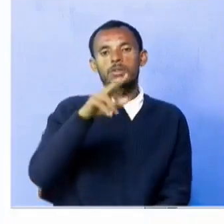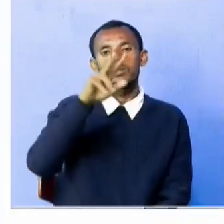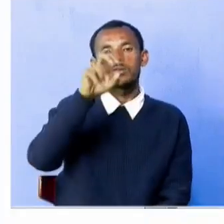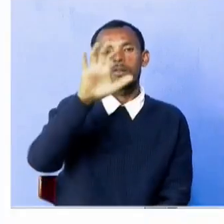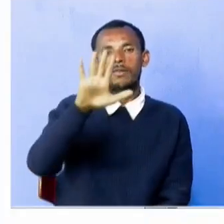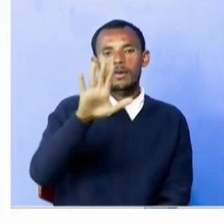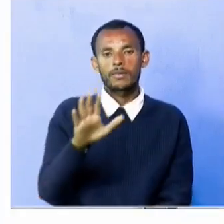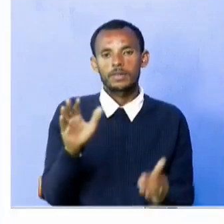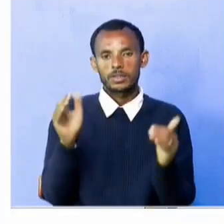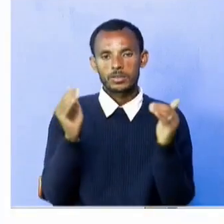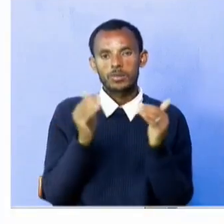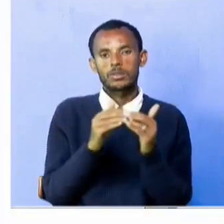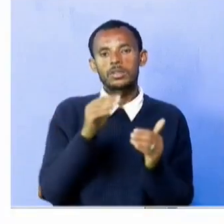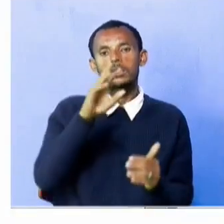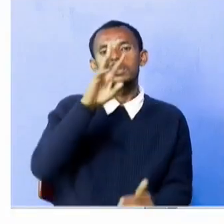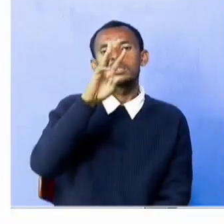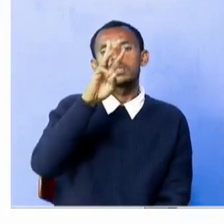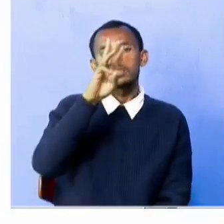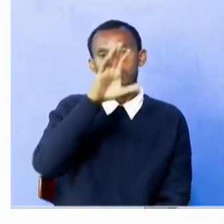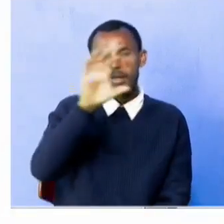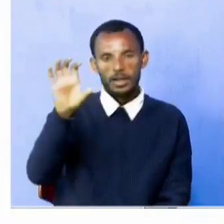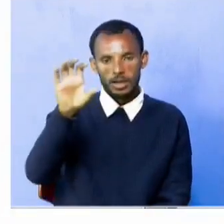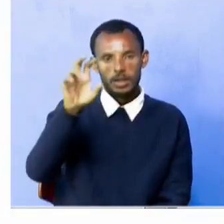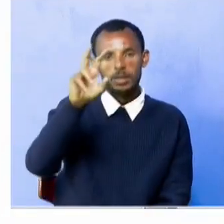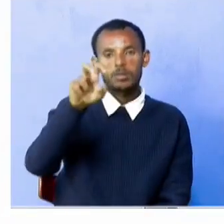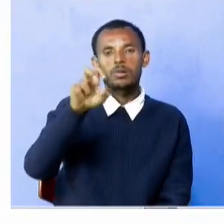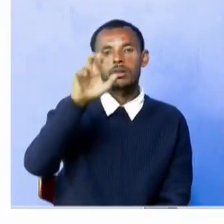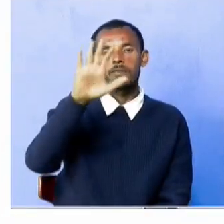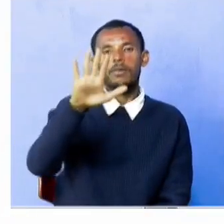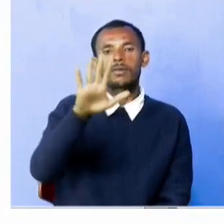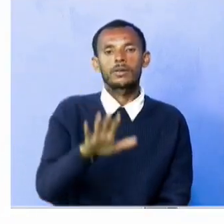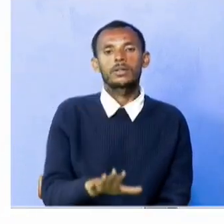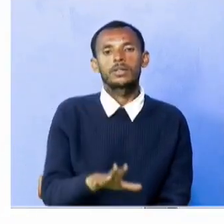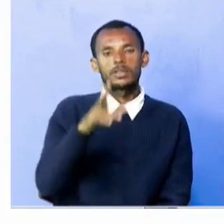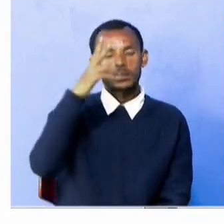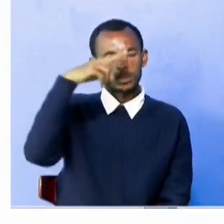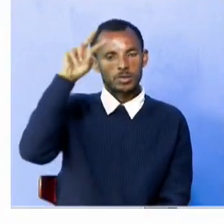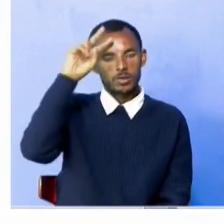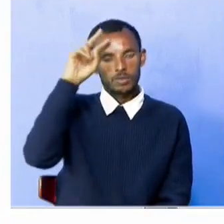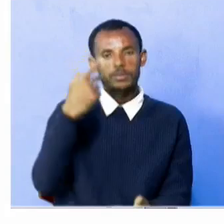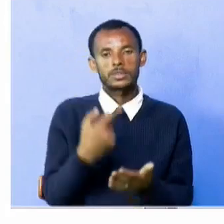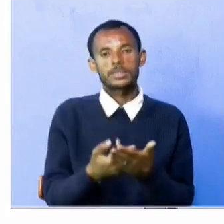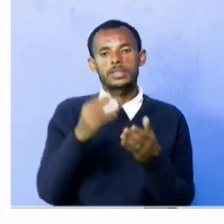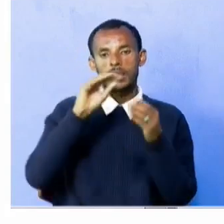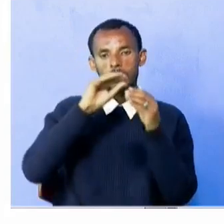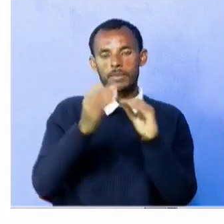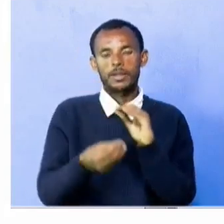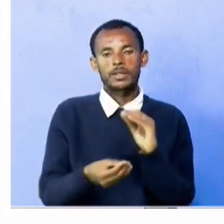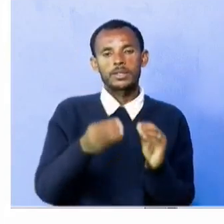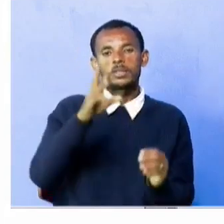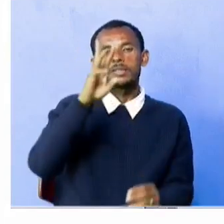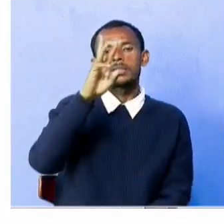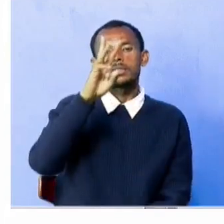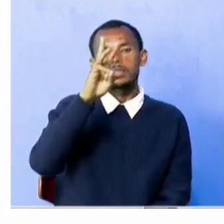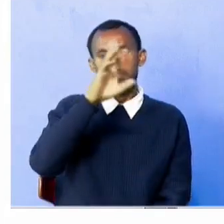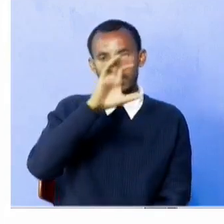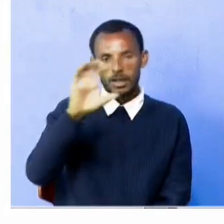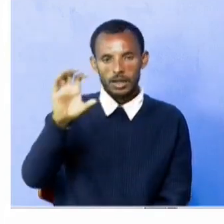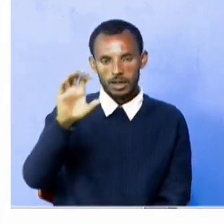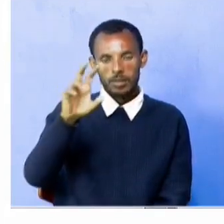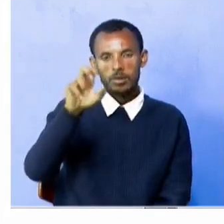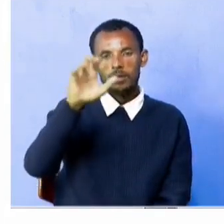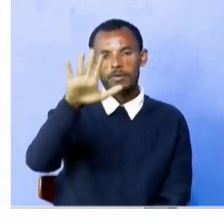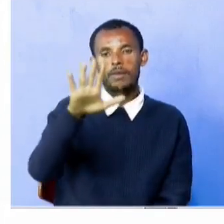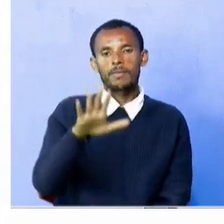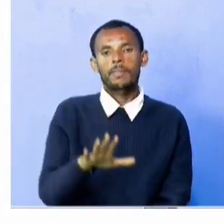is around 625. Okay, the square of this number is 625,